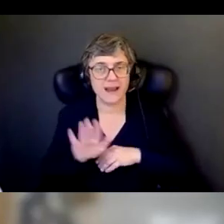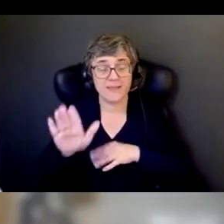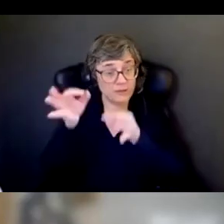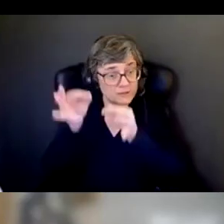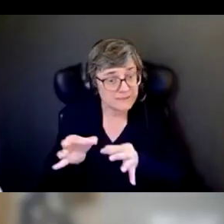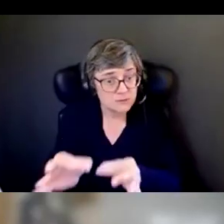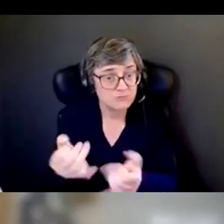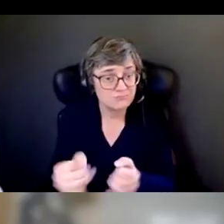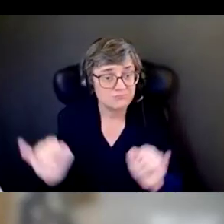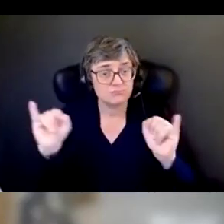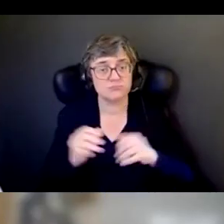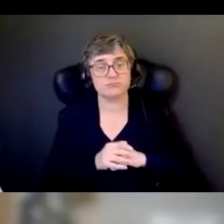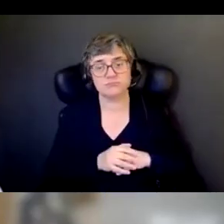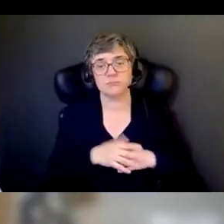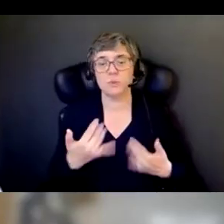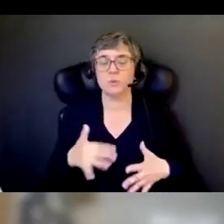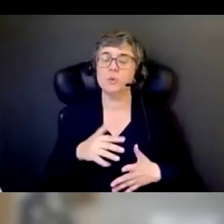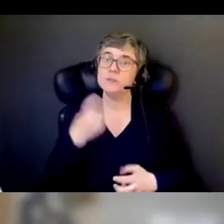dependence, social isolation,